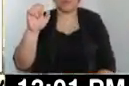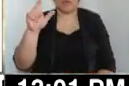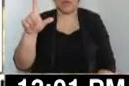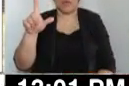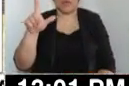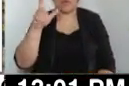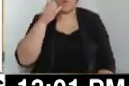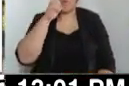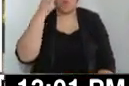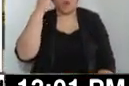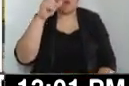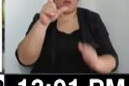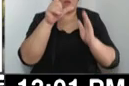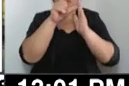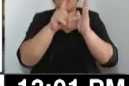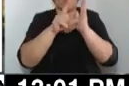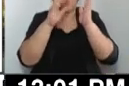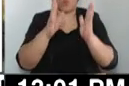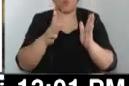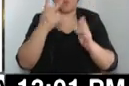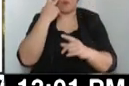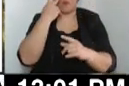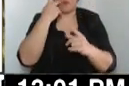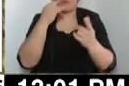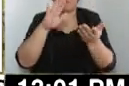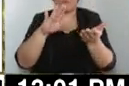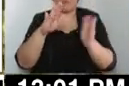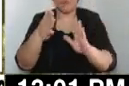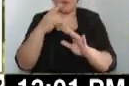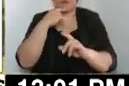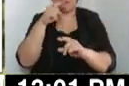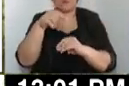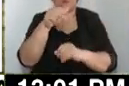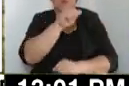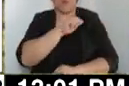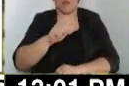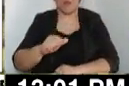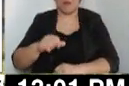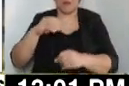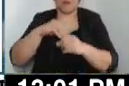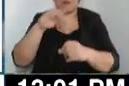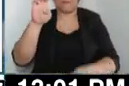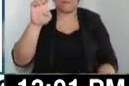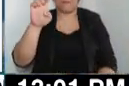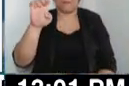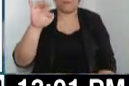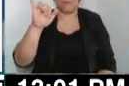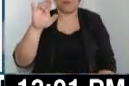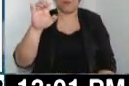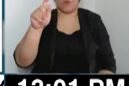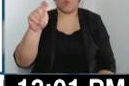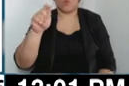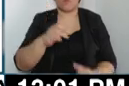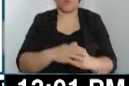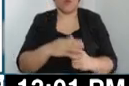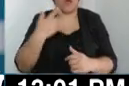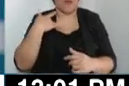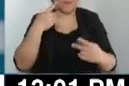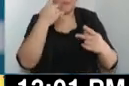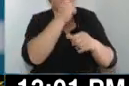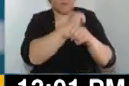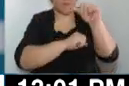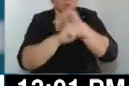Hezbollah lawmaker was among the dead. Tehran's ambassador in Beirut was also wounded. Most probably, the Israelis